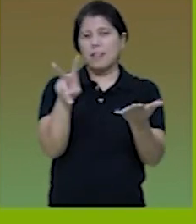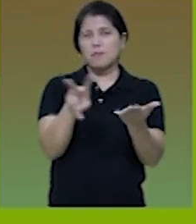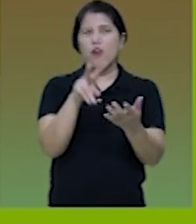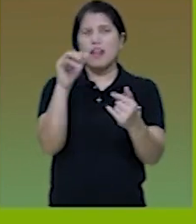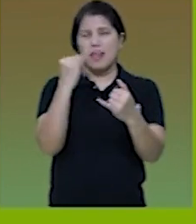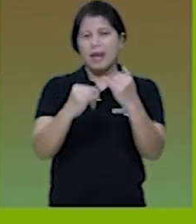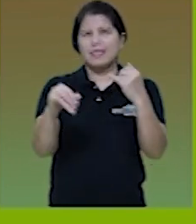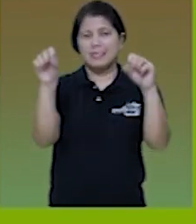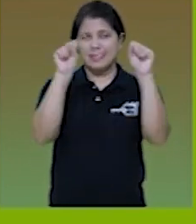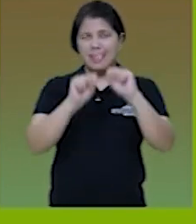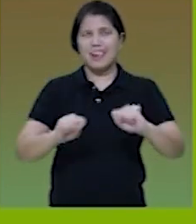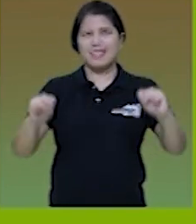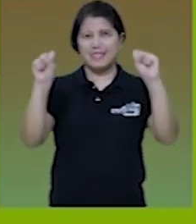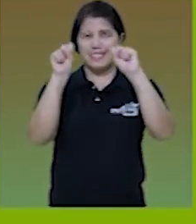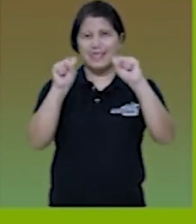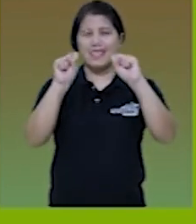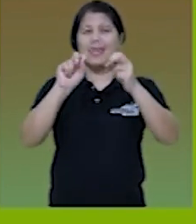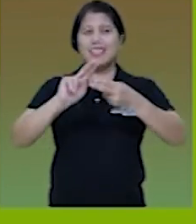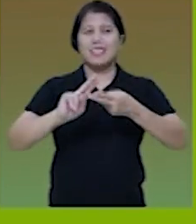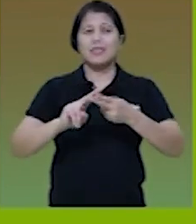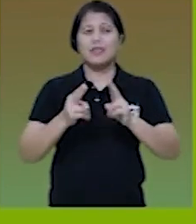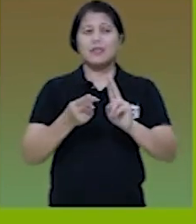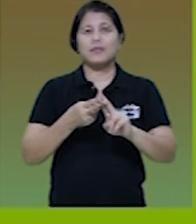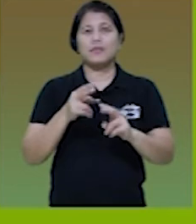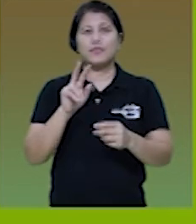Saturday. Number 3.